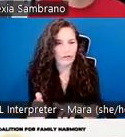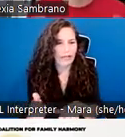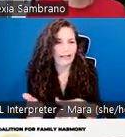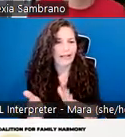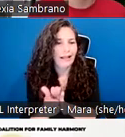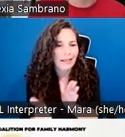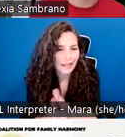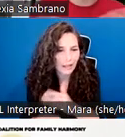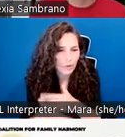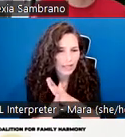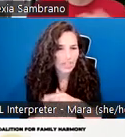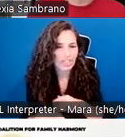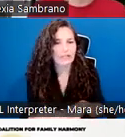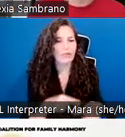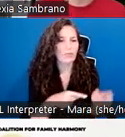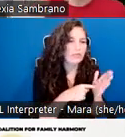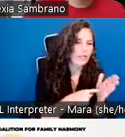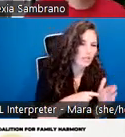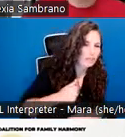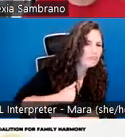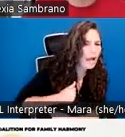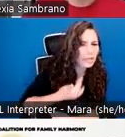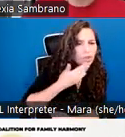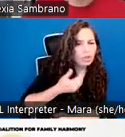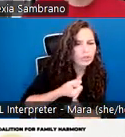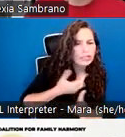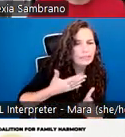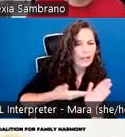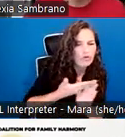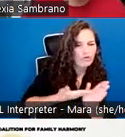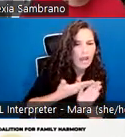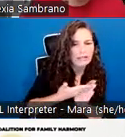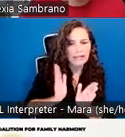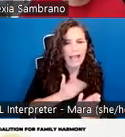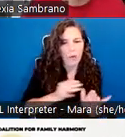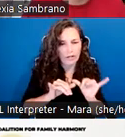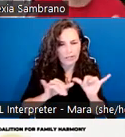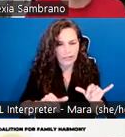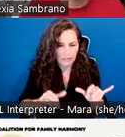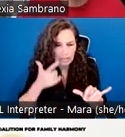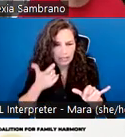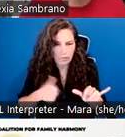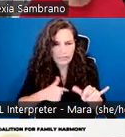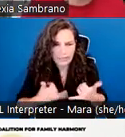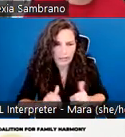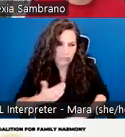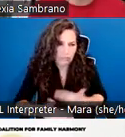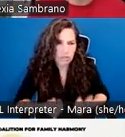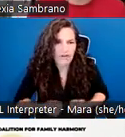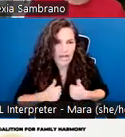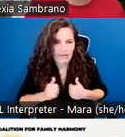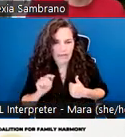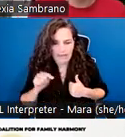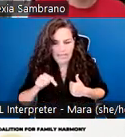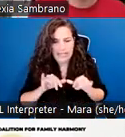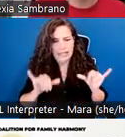expand equality and rights in the systems that we exist in, because we're still existing in this system, we're still surviving in these systems. But